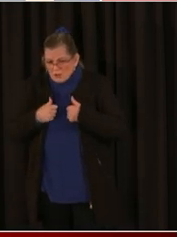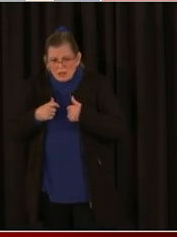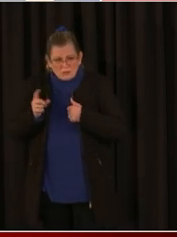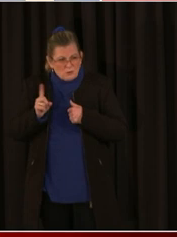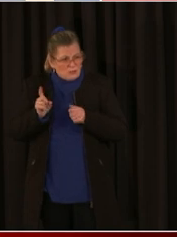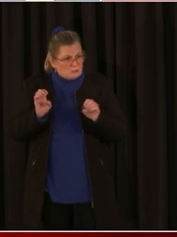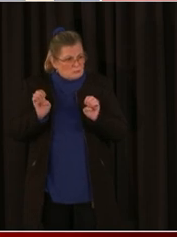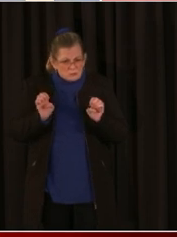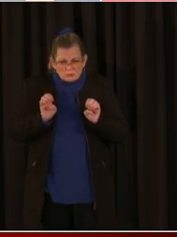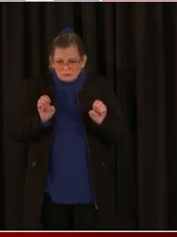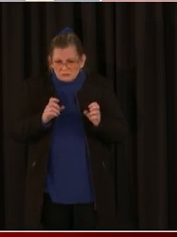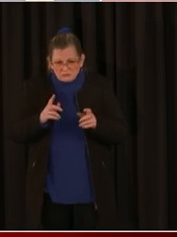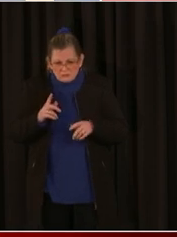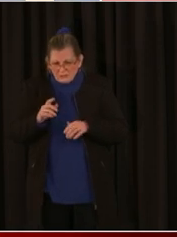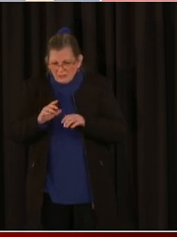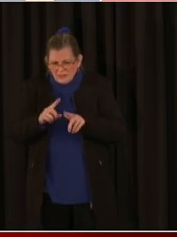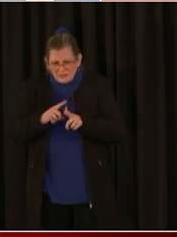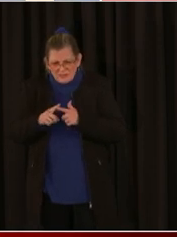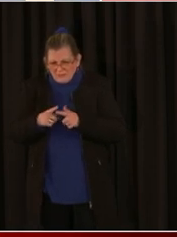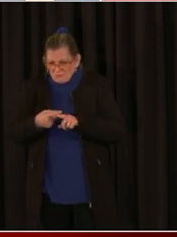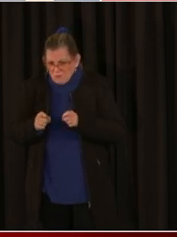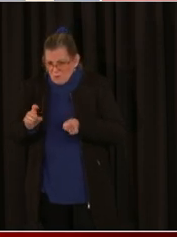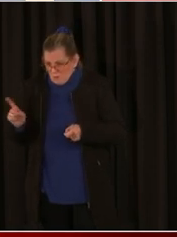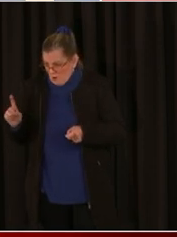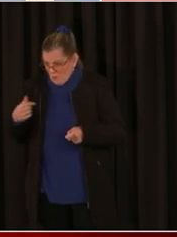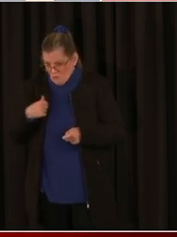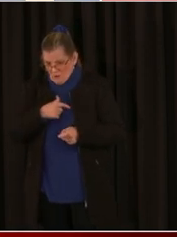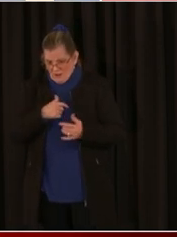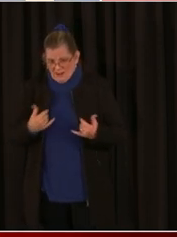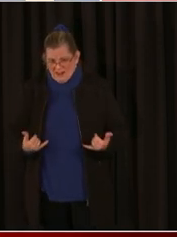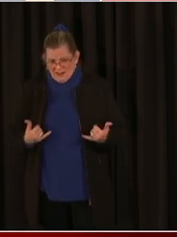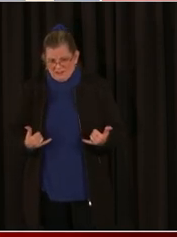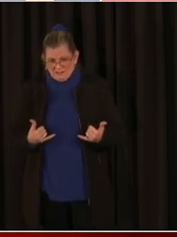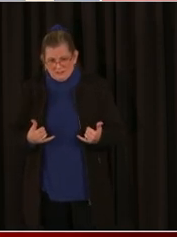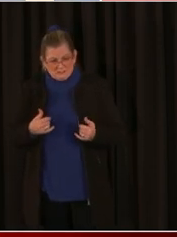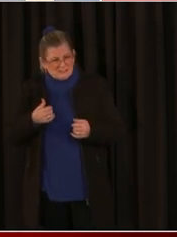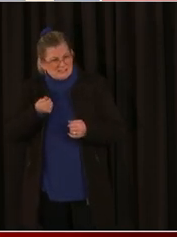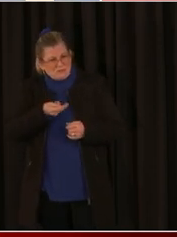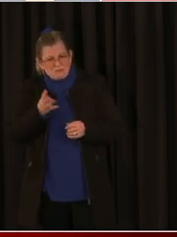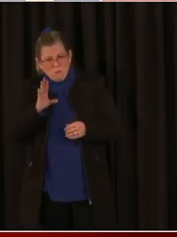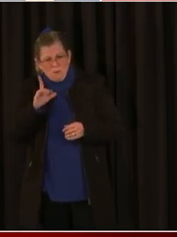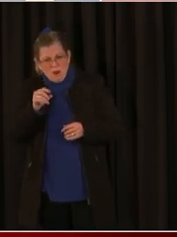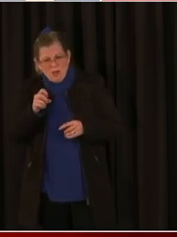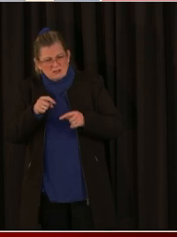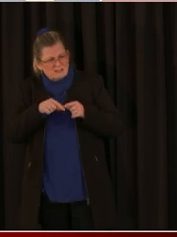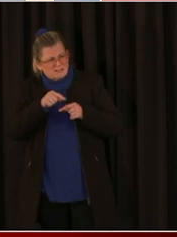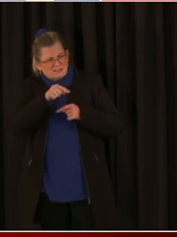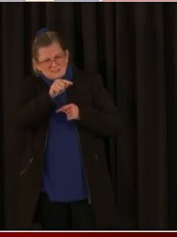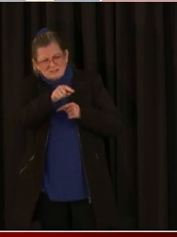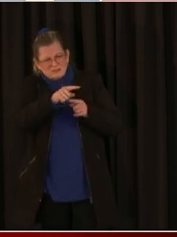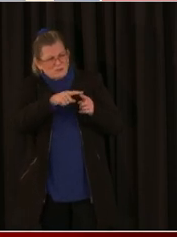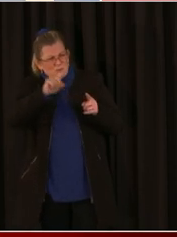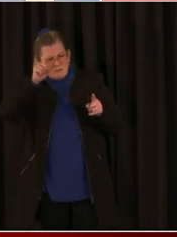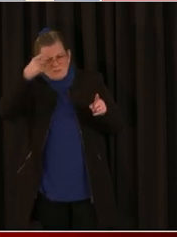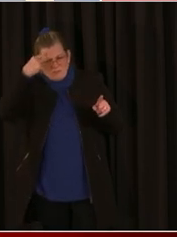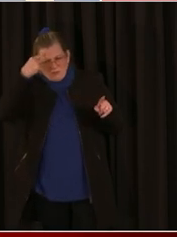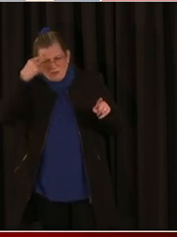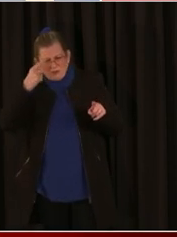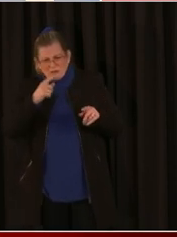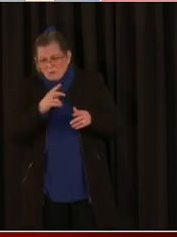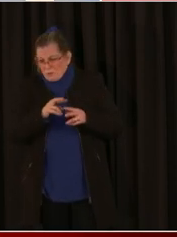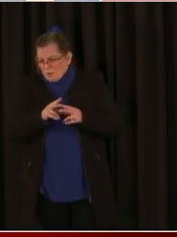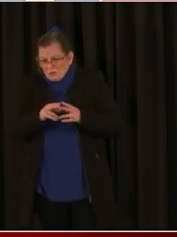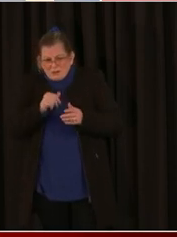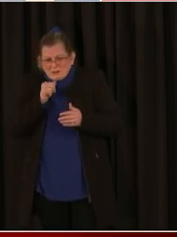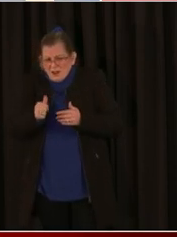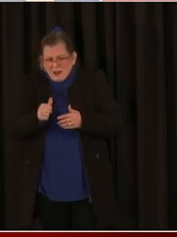emergency vehicles to get from where we are right now, just a few blocks up to the Capitol. What are your thoughts on whether or